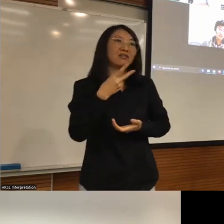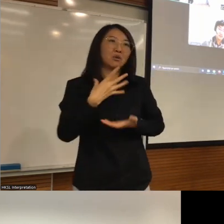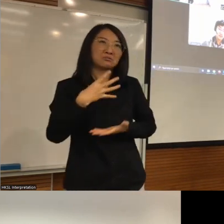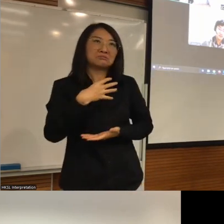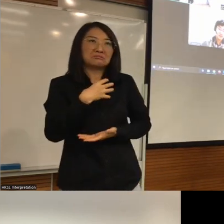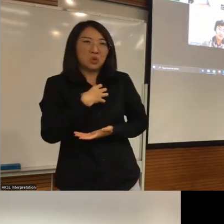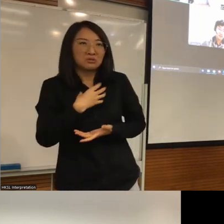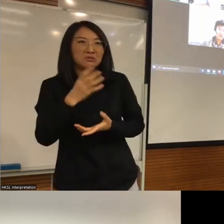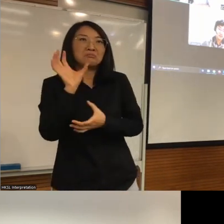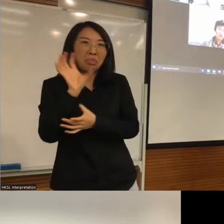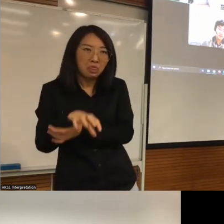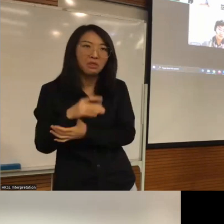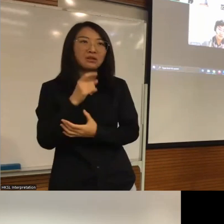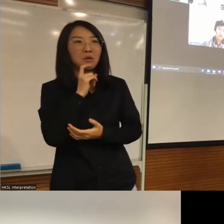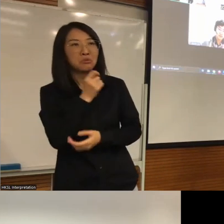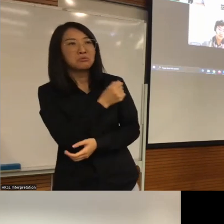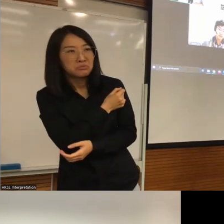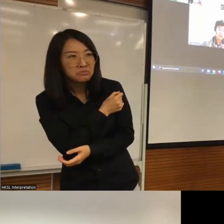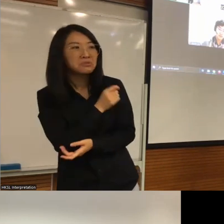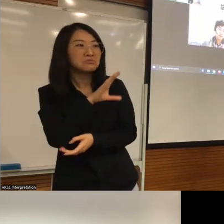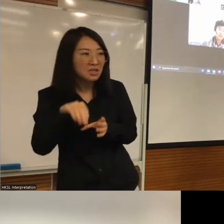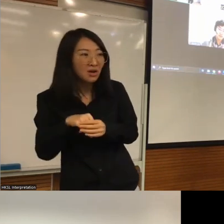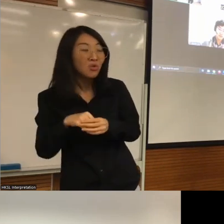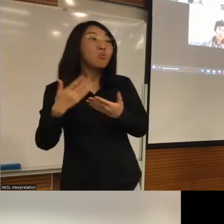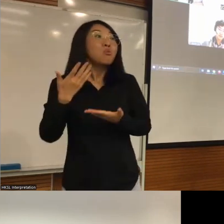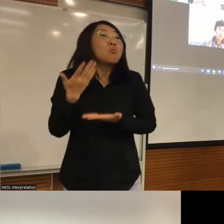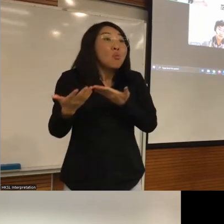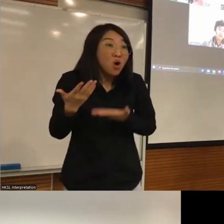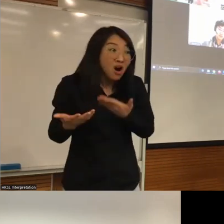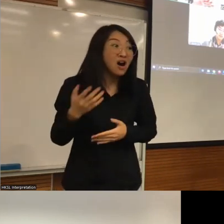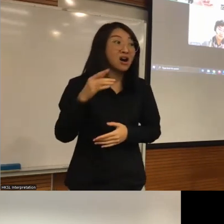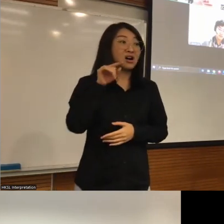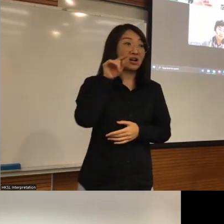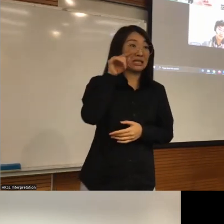frustration, fatigue, etc., etc.? Or are you talking about cognitive load? In other words,